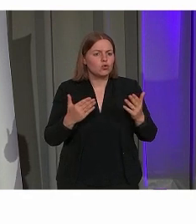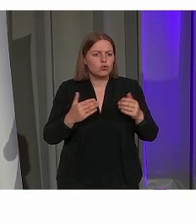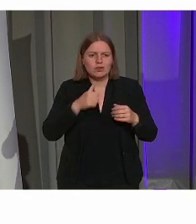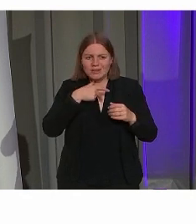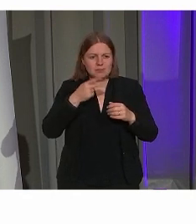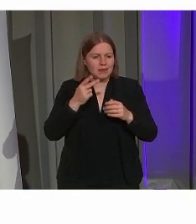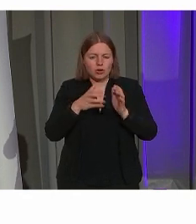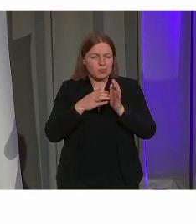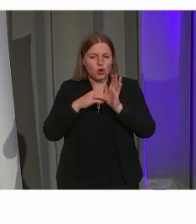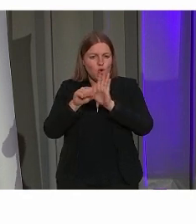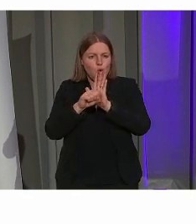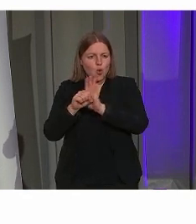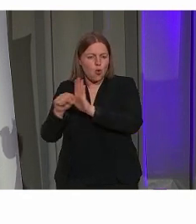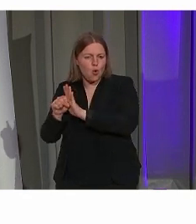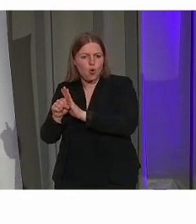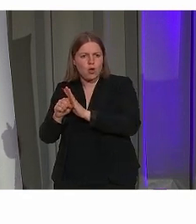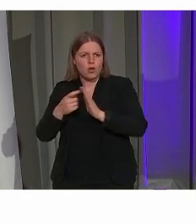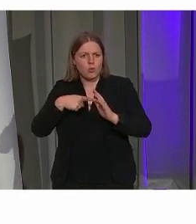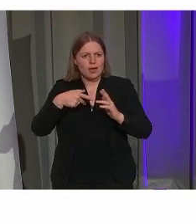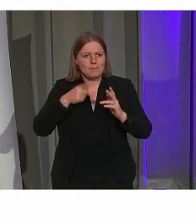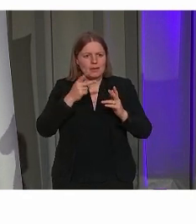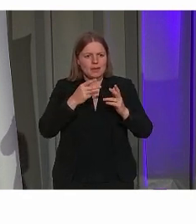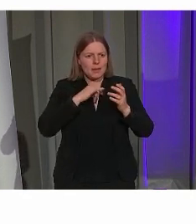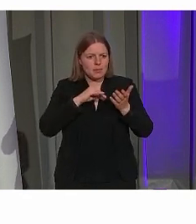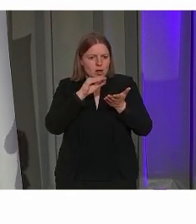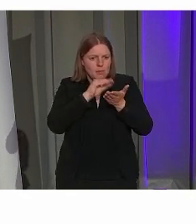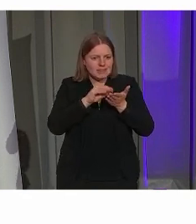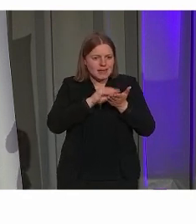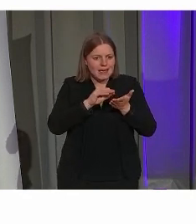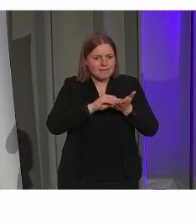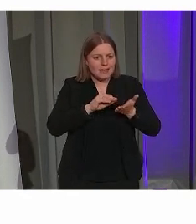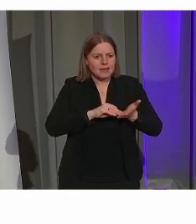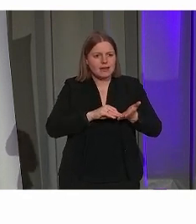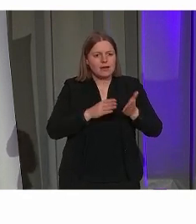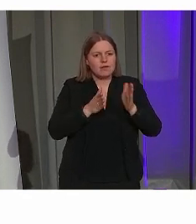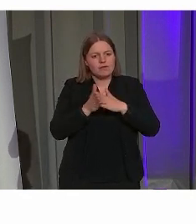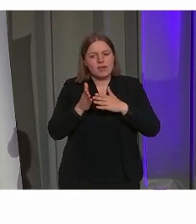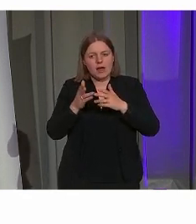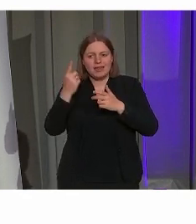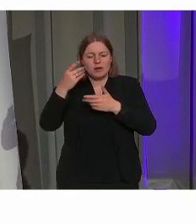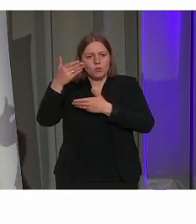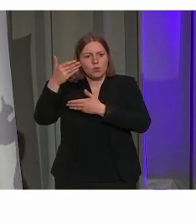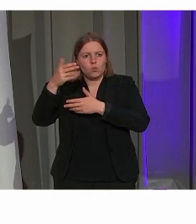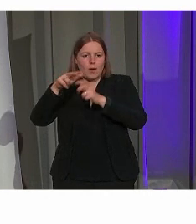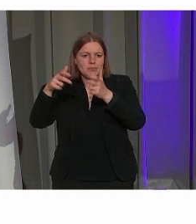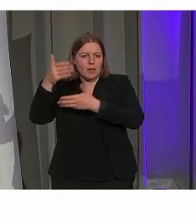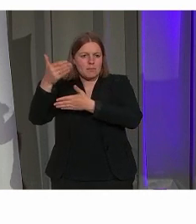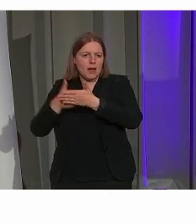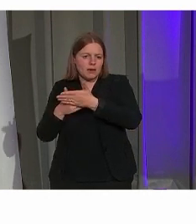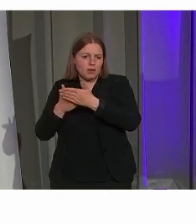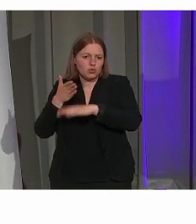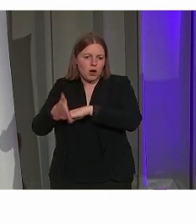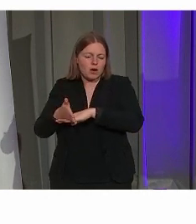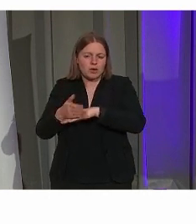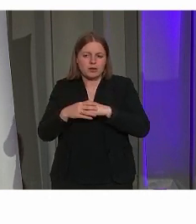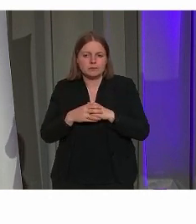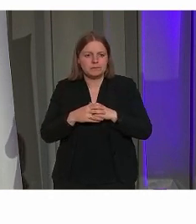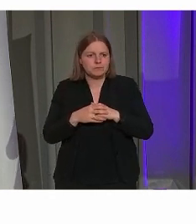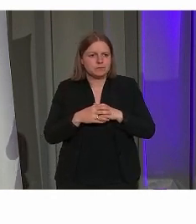building. At this moment, we are no longer working with icons, but we are working with a description